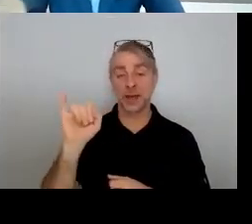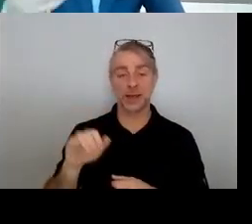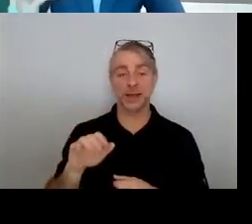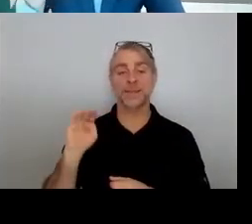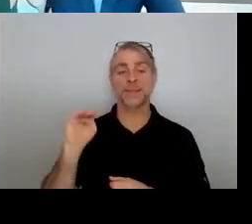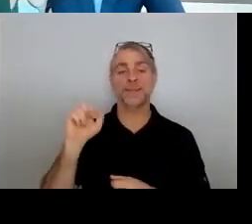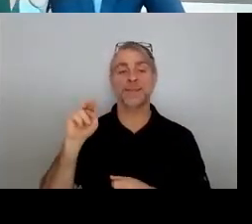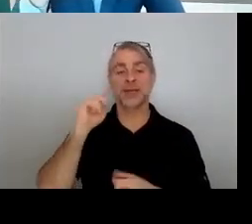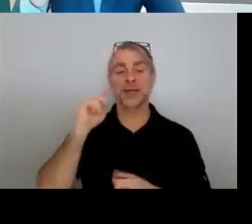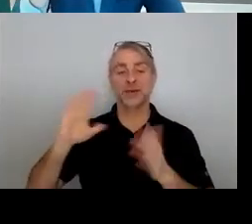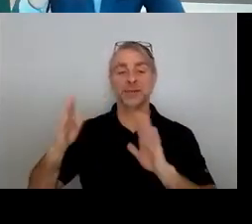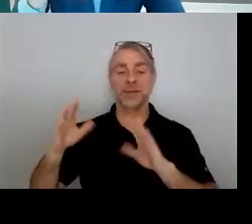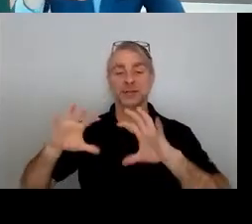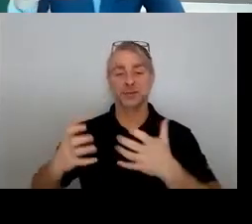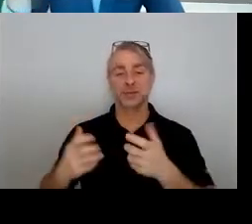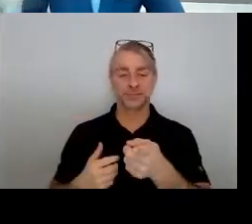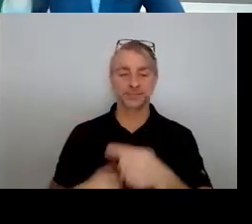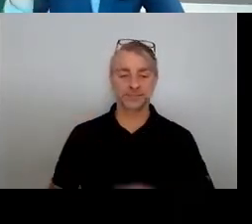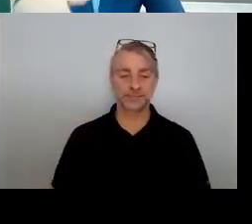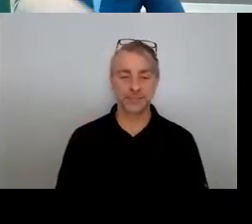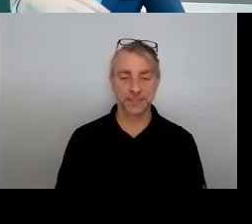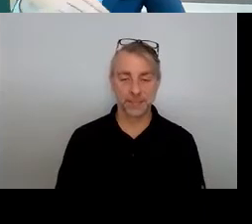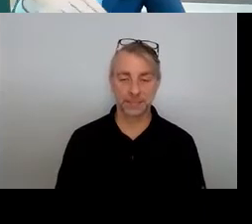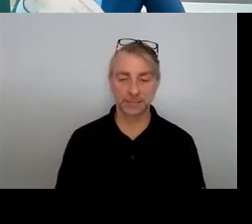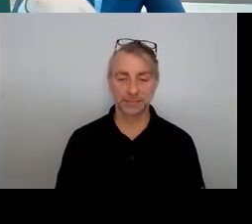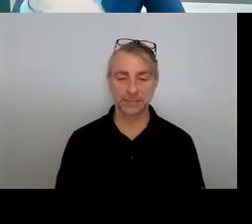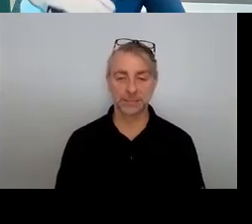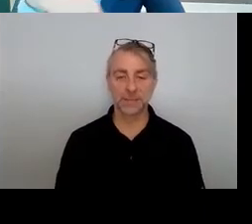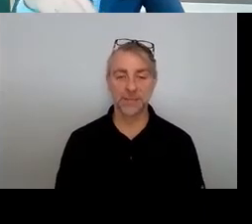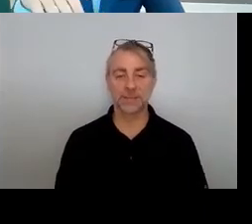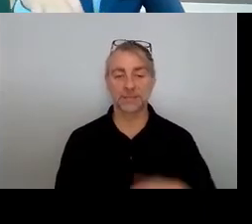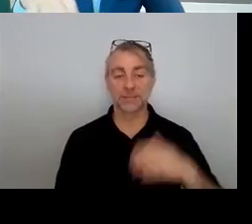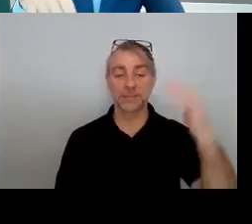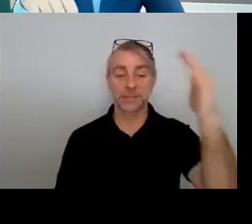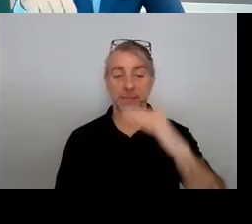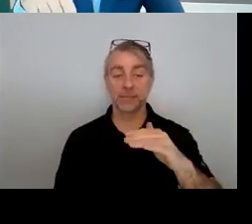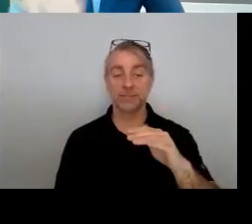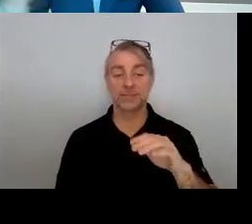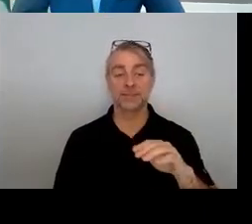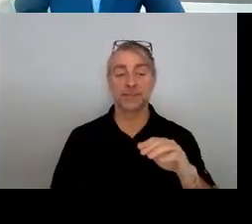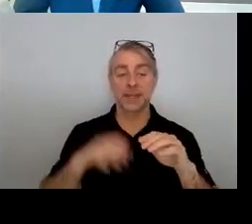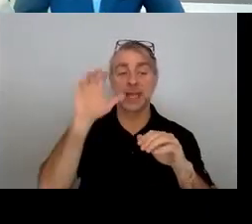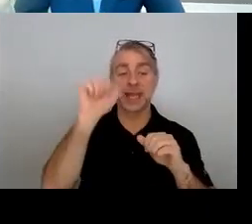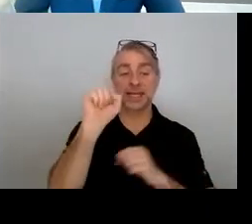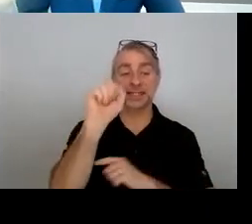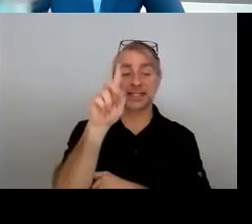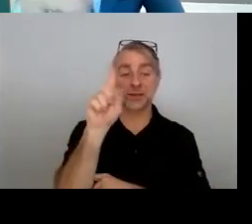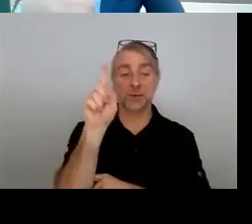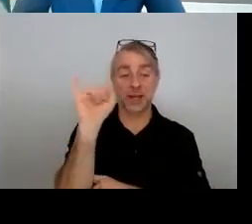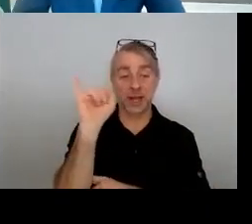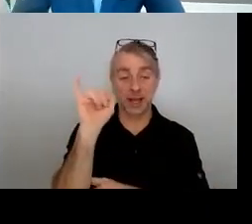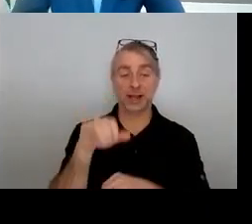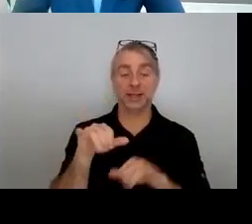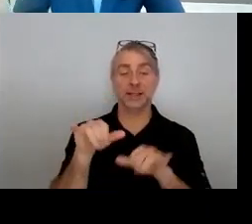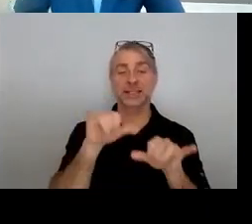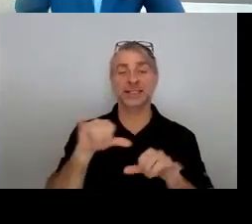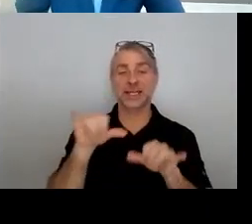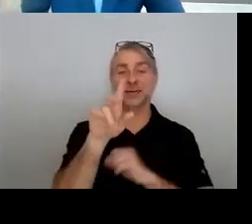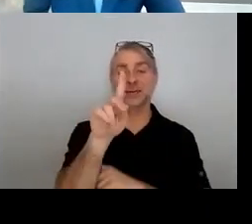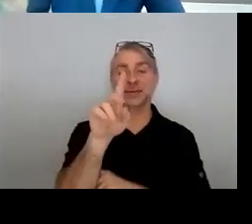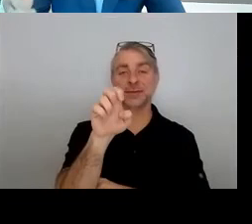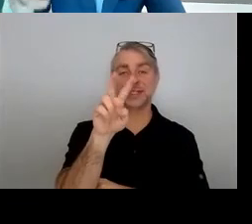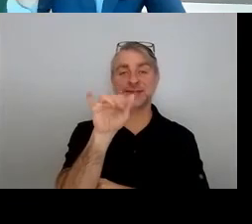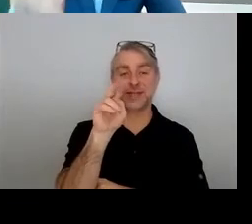group. So there it is. The line down from that is SD1I, where's the standard deviations of the two